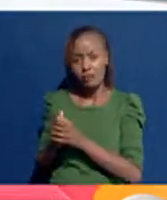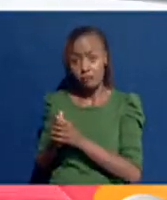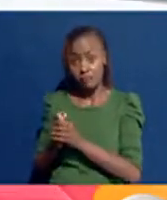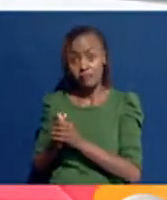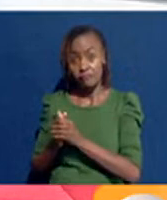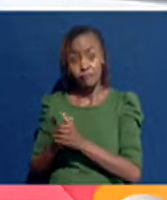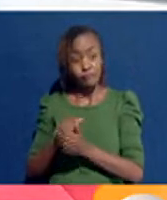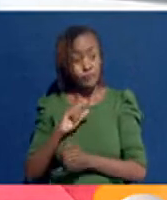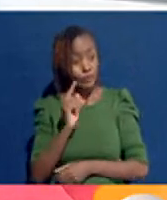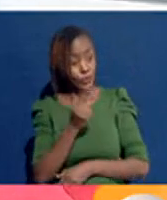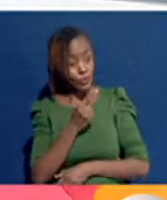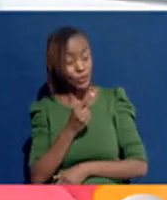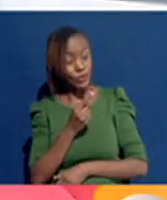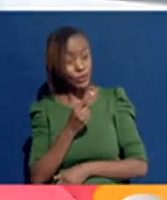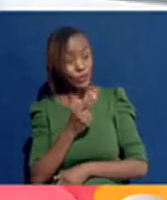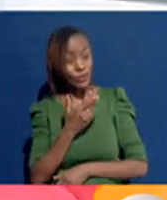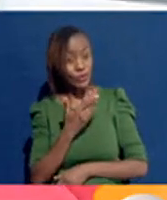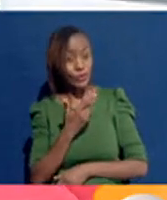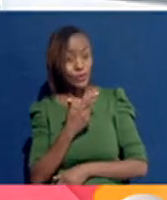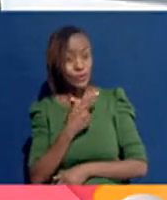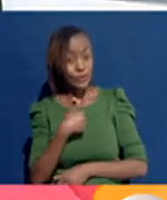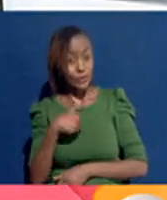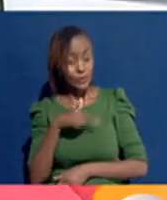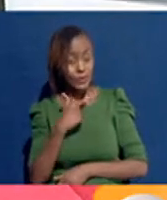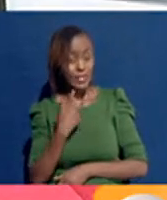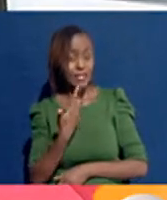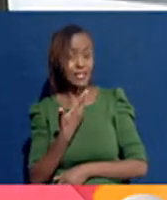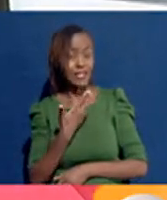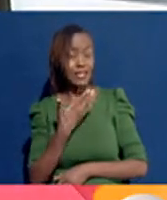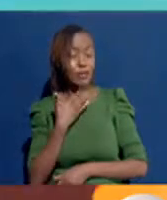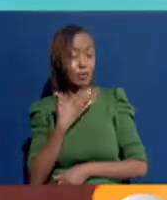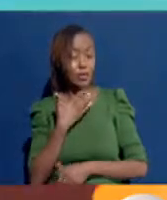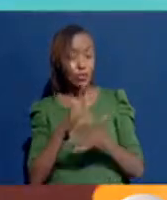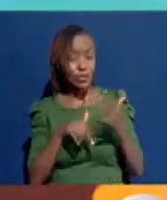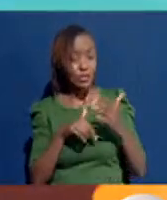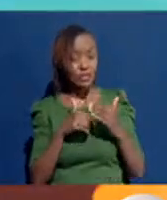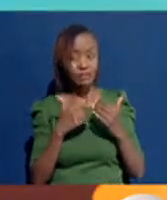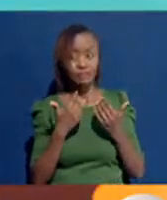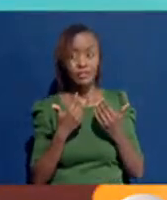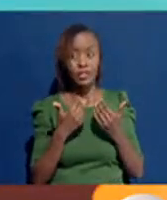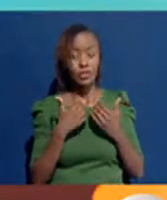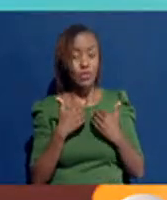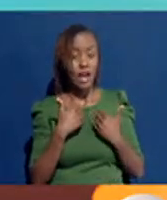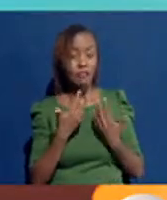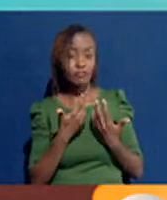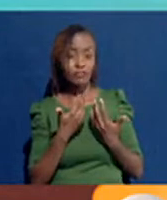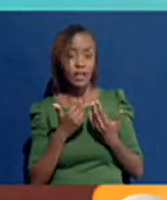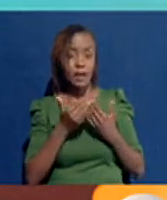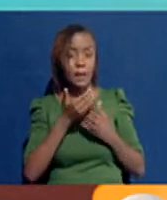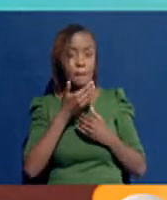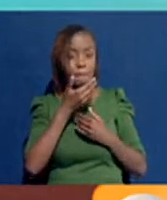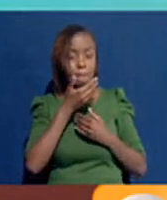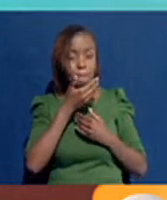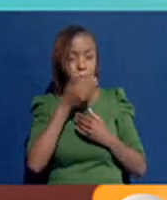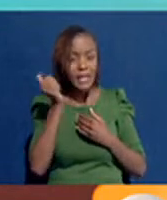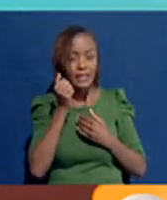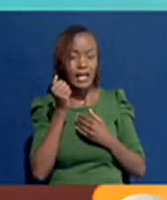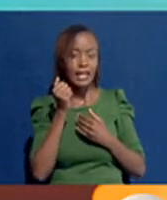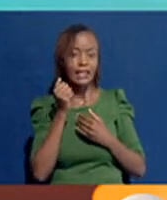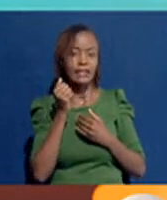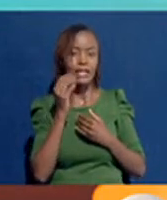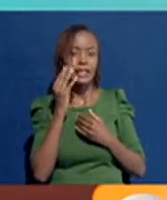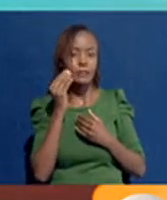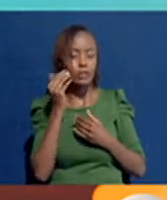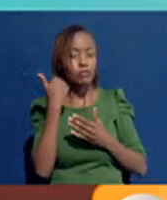you wanted to maybe attract most of the patient to Nairobi Hospital, which the experience which they have been going on was delay, turnaround time. Mm-hmm.